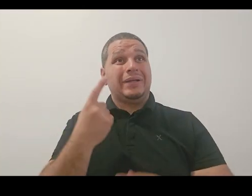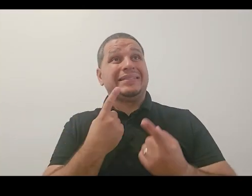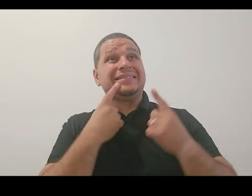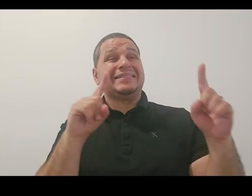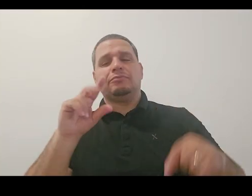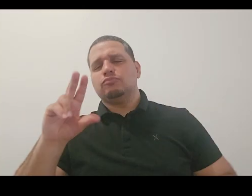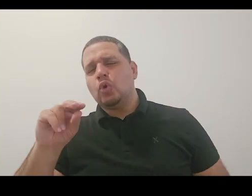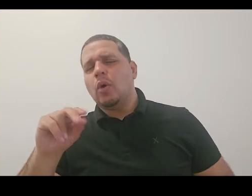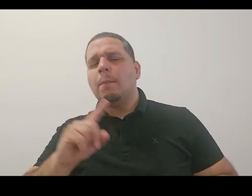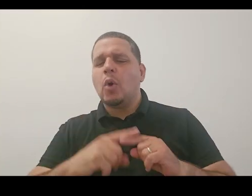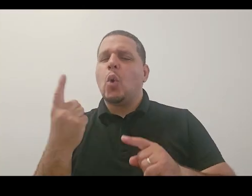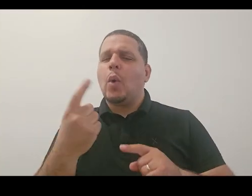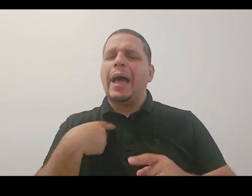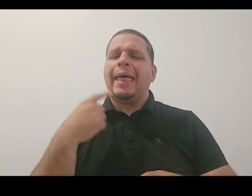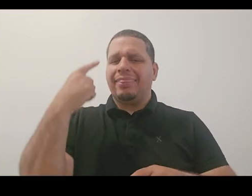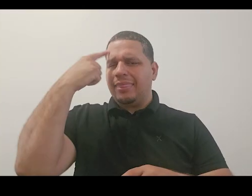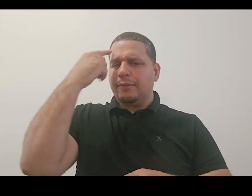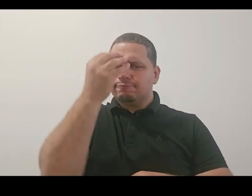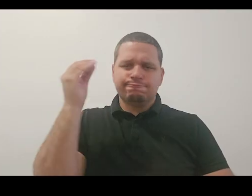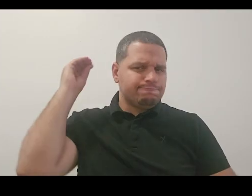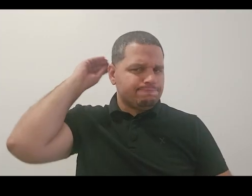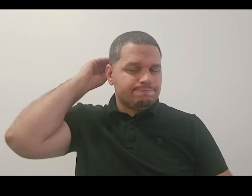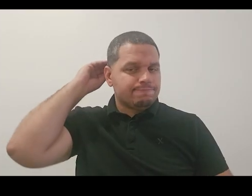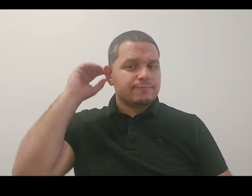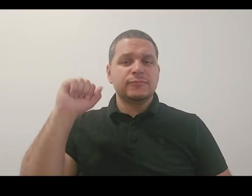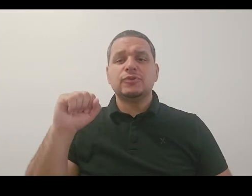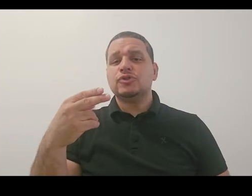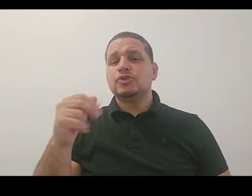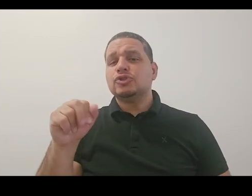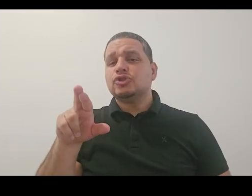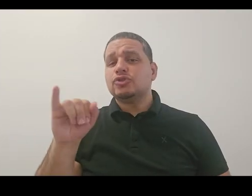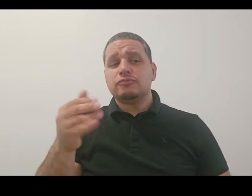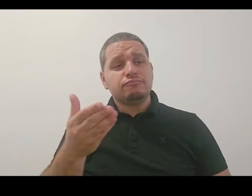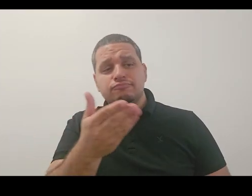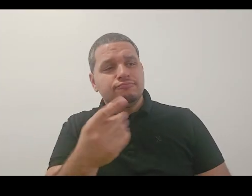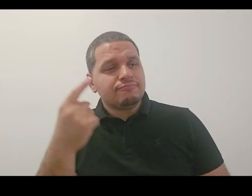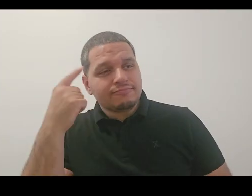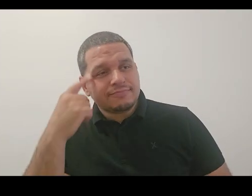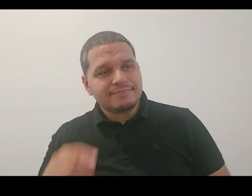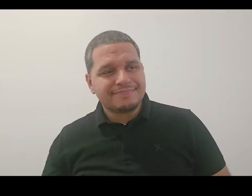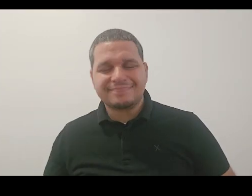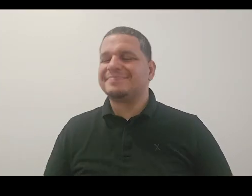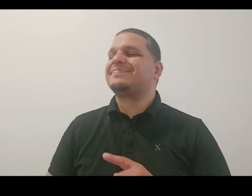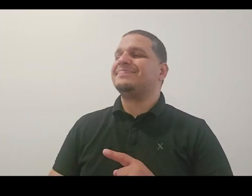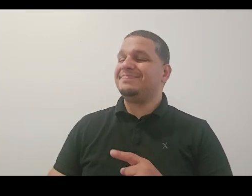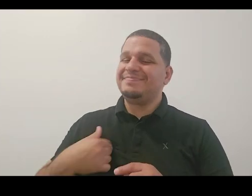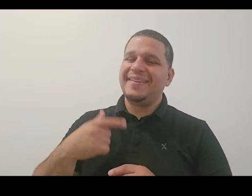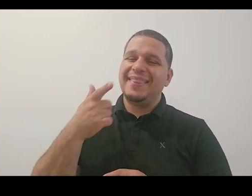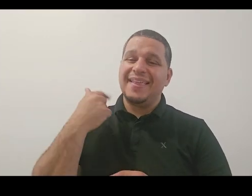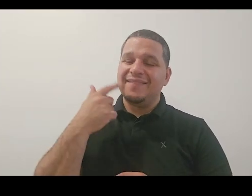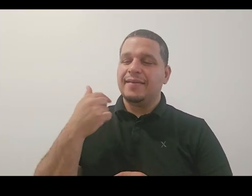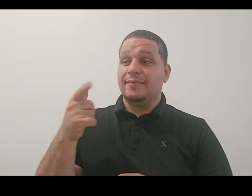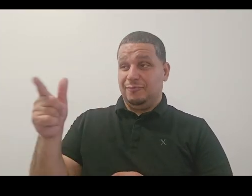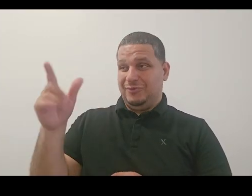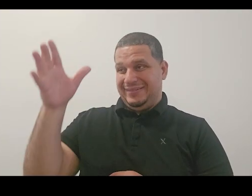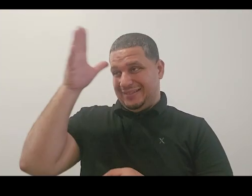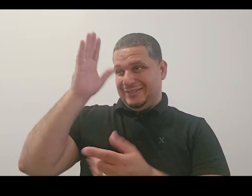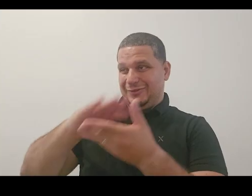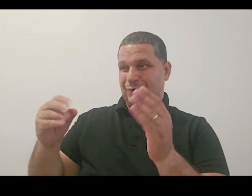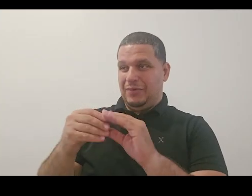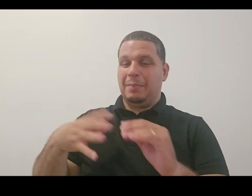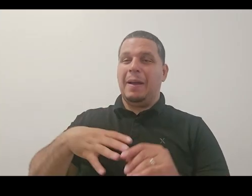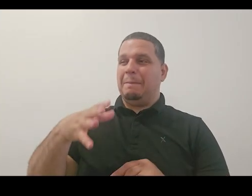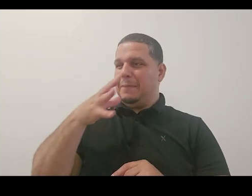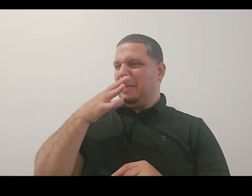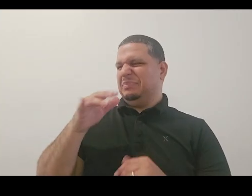that I think about. Sherry, what do you think about? I was laughing at your story about your dad because my mom was sort of similar. She learned to read and write